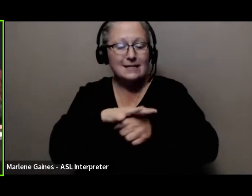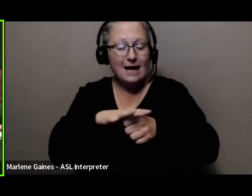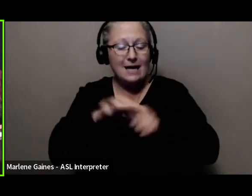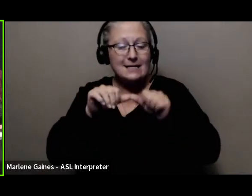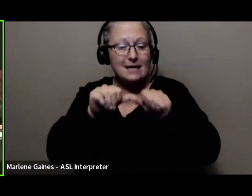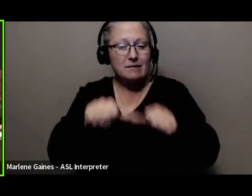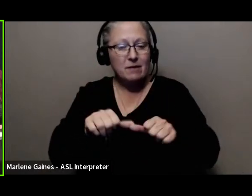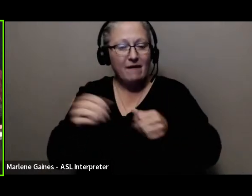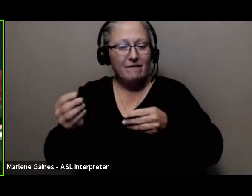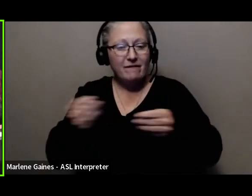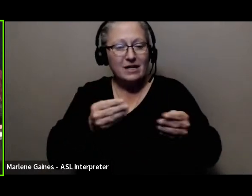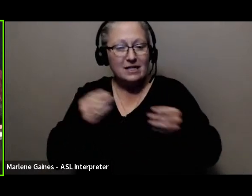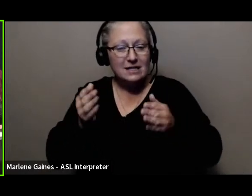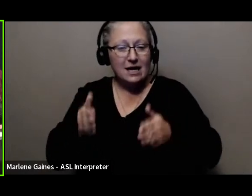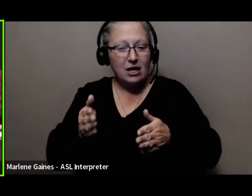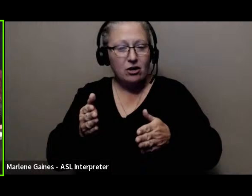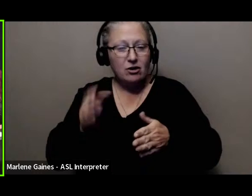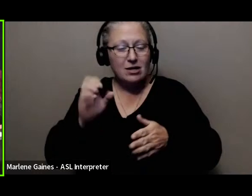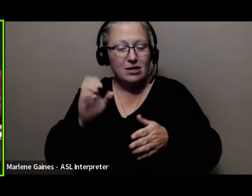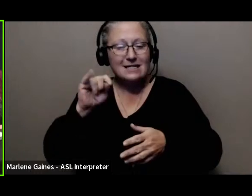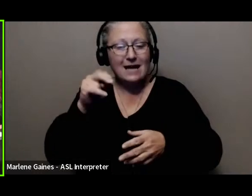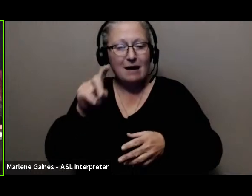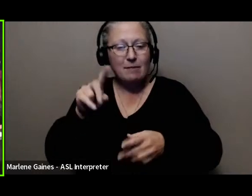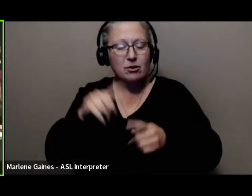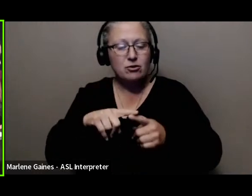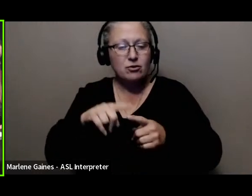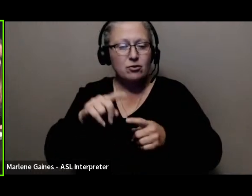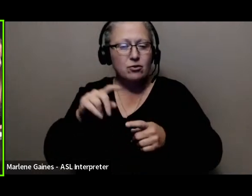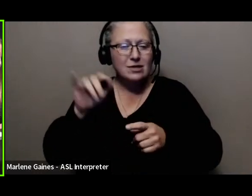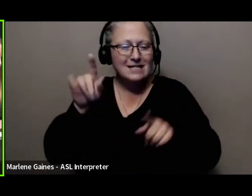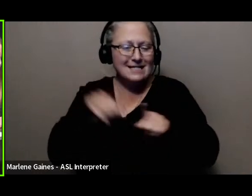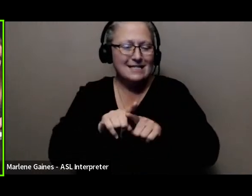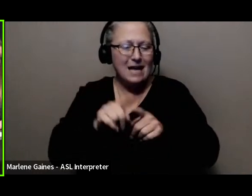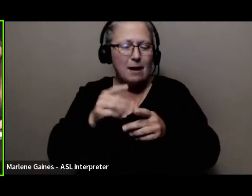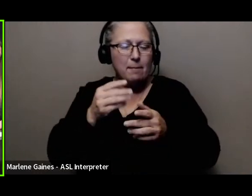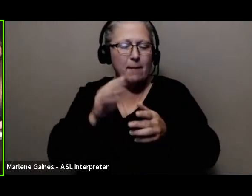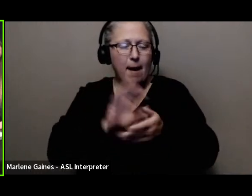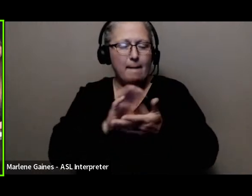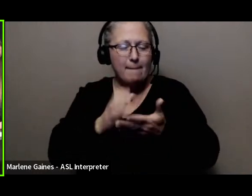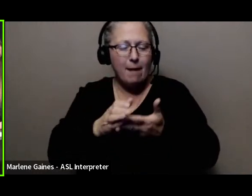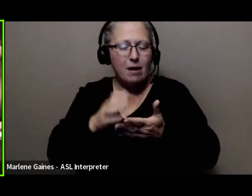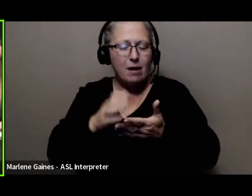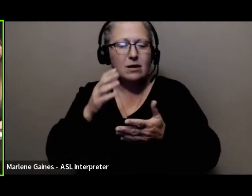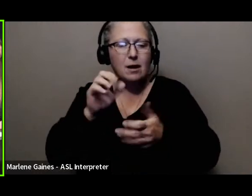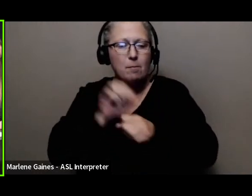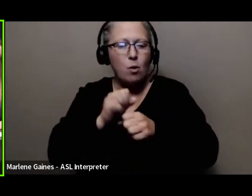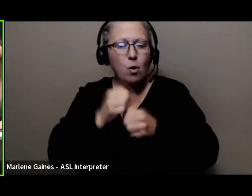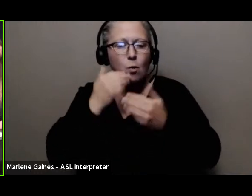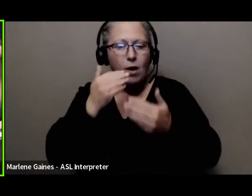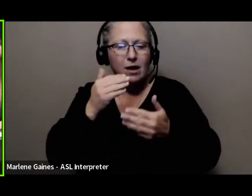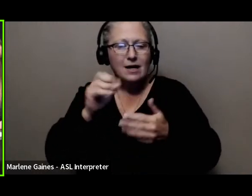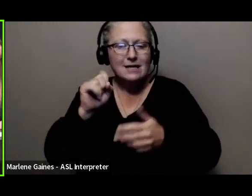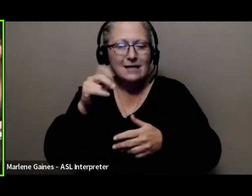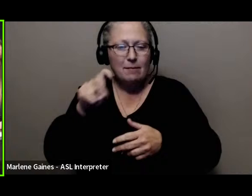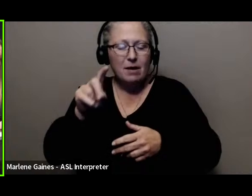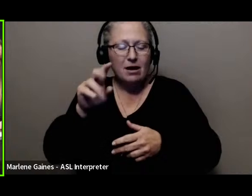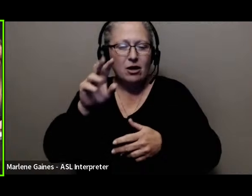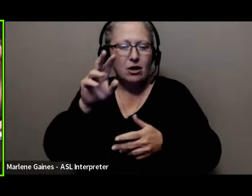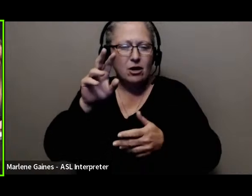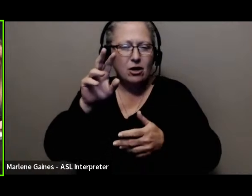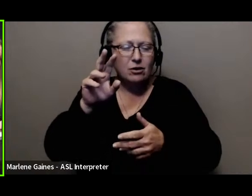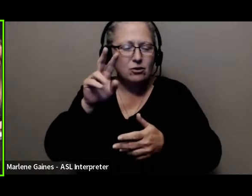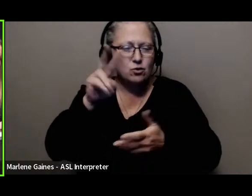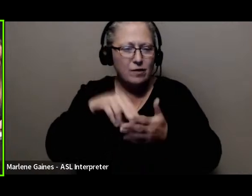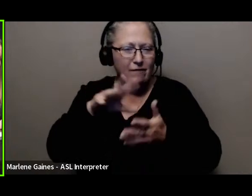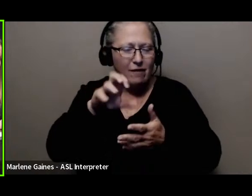sustainability facilitator stipend up to the same amount as the employee wellness stipends. Would be from $2,500 to